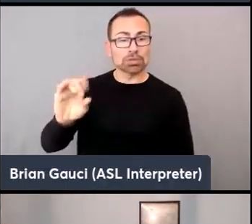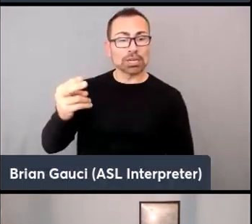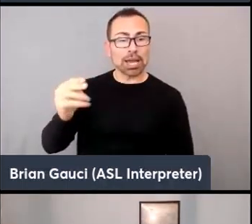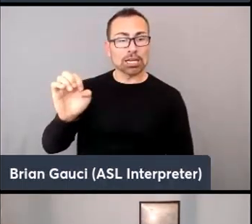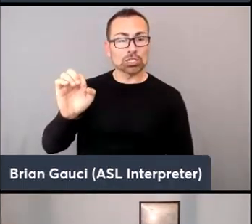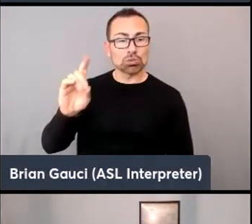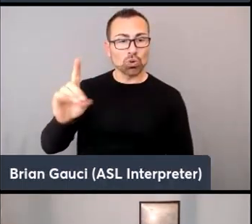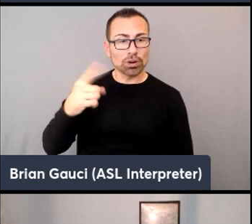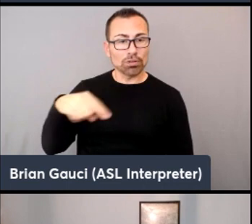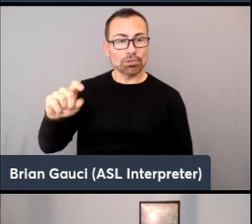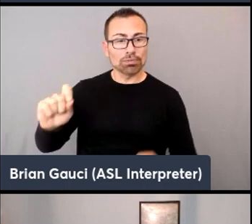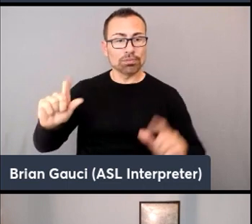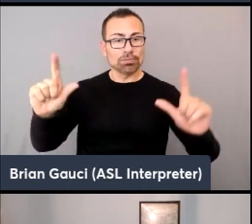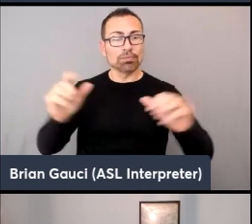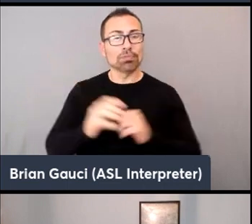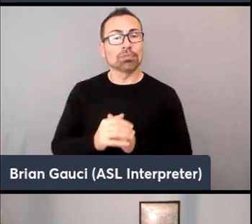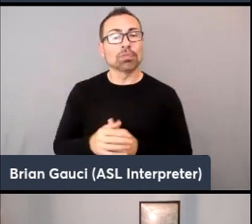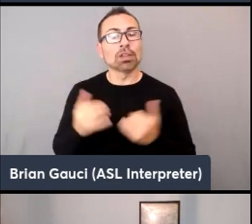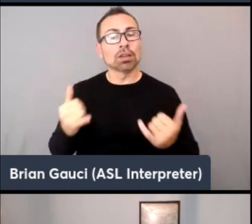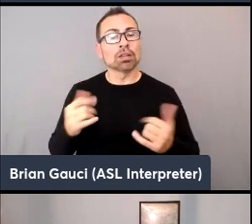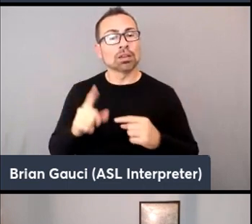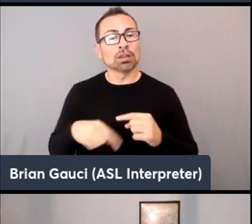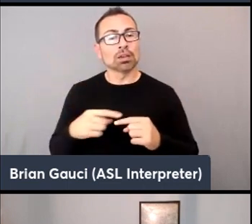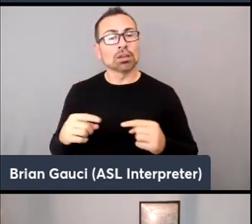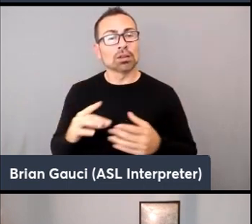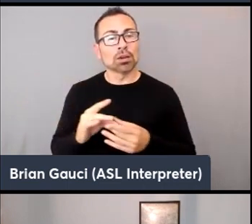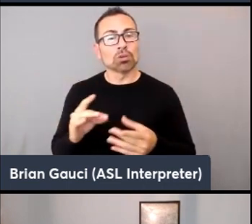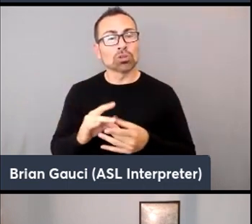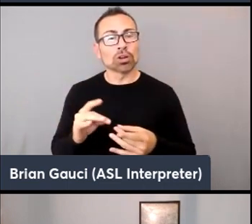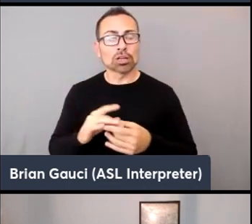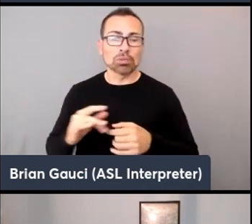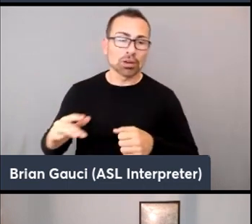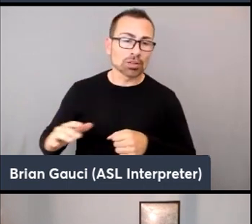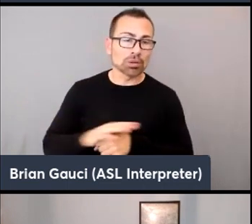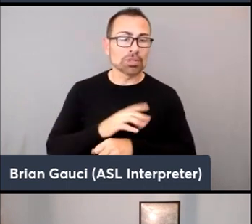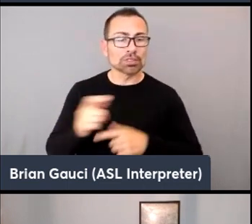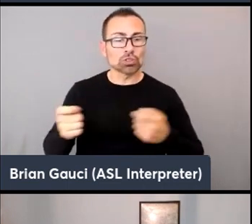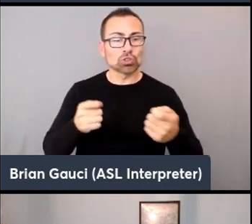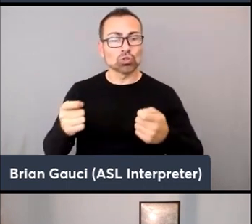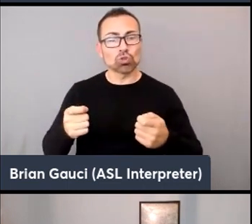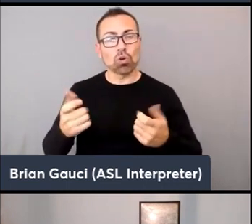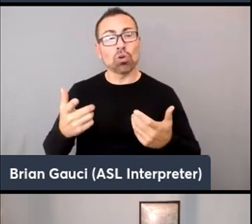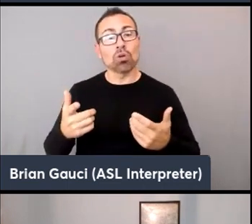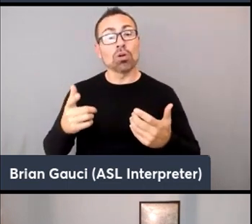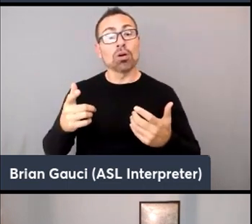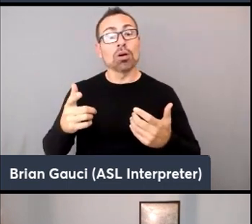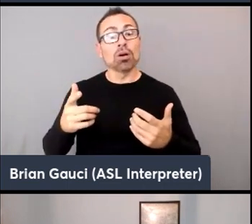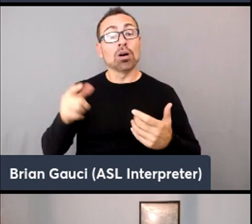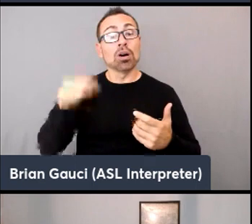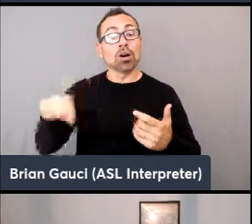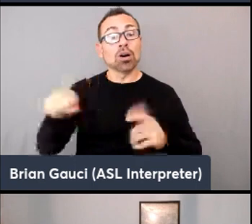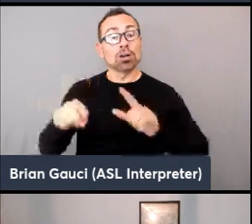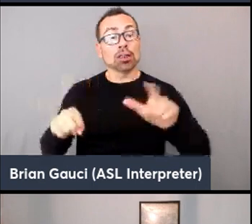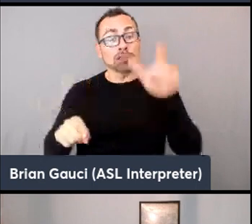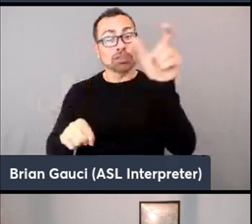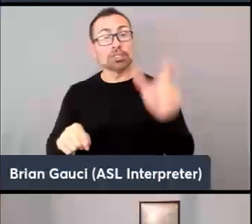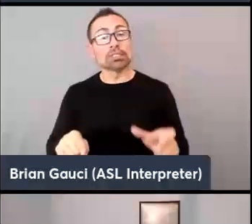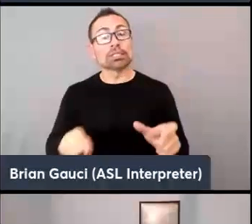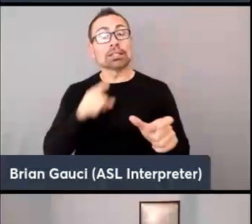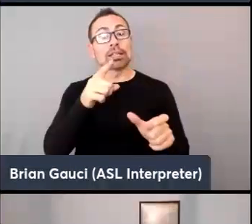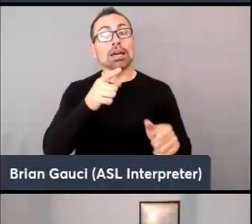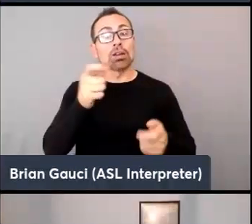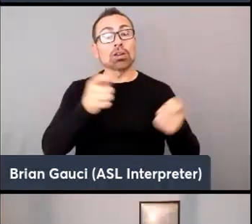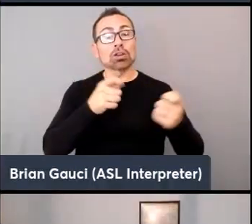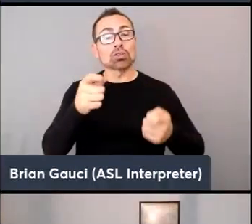see. Now, when we're talking about comprehensive controls management, on the left-hand side, under controls library, we have added two